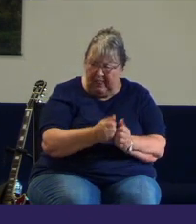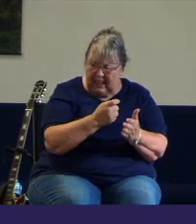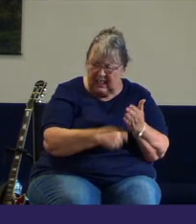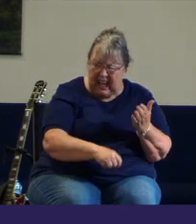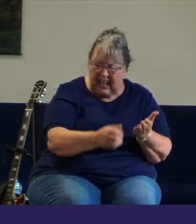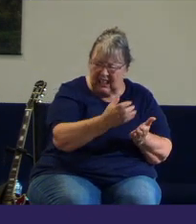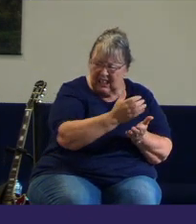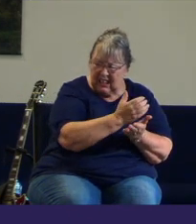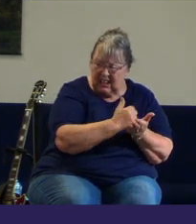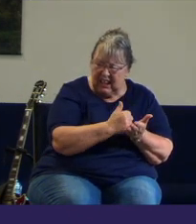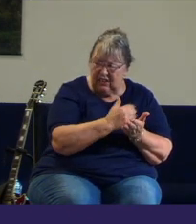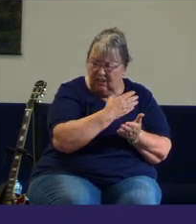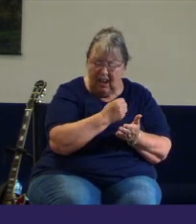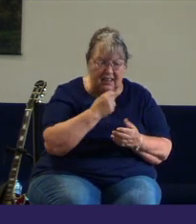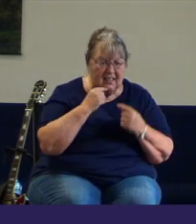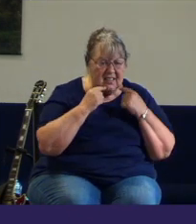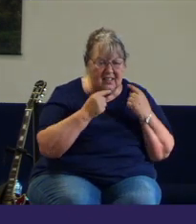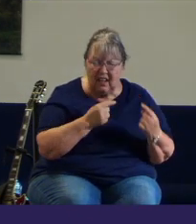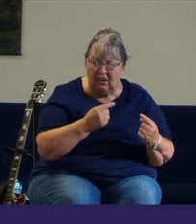and sinners?